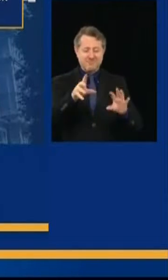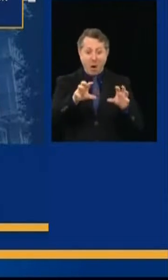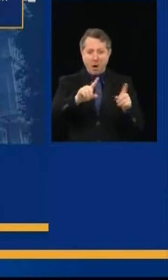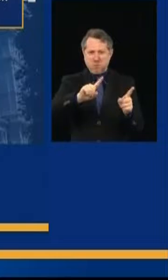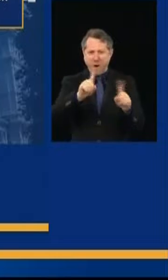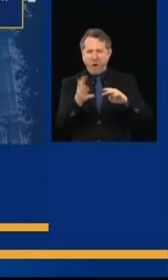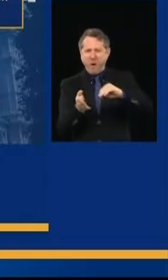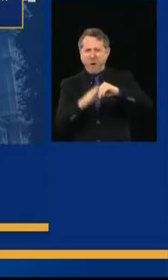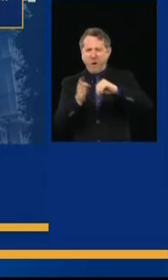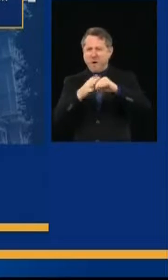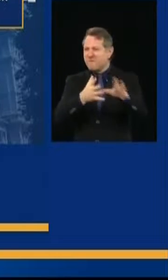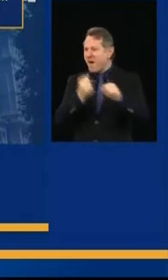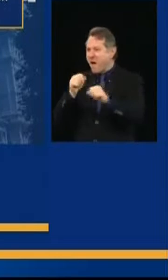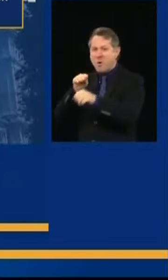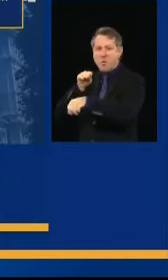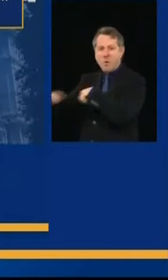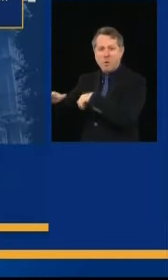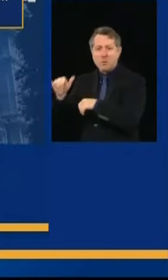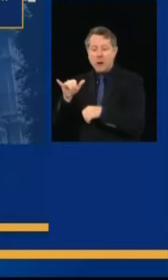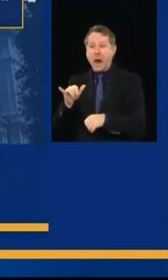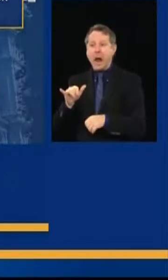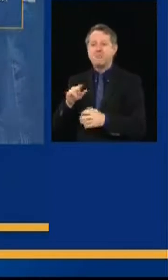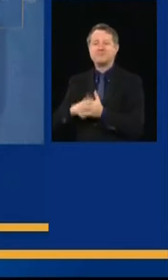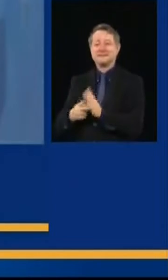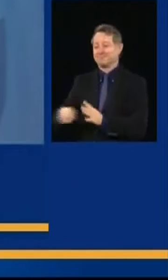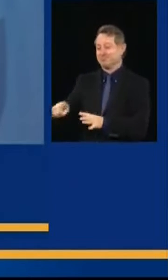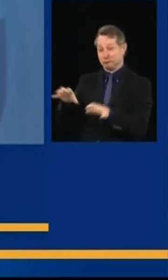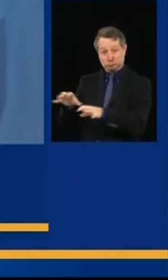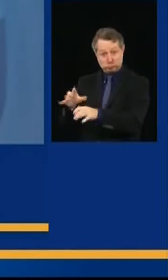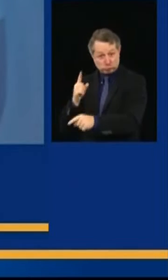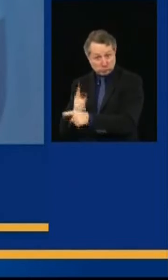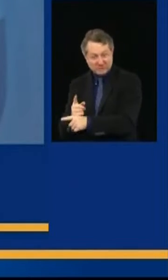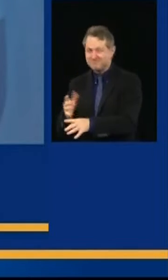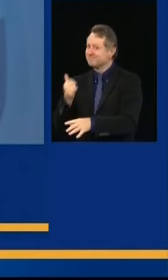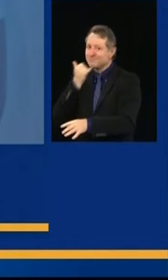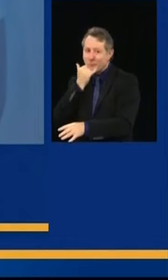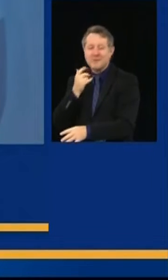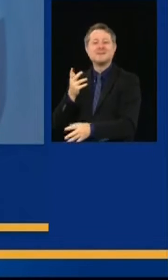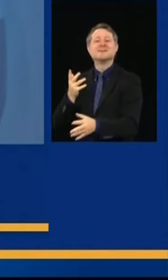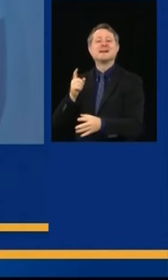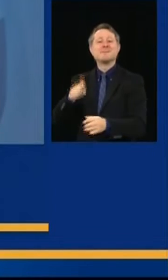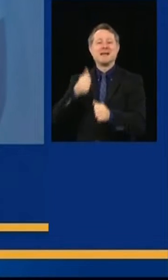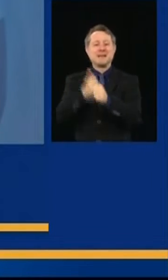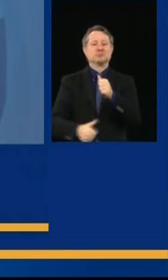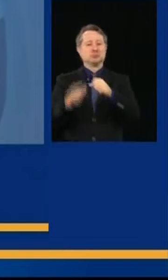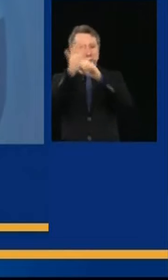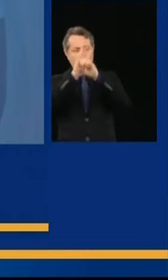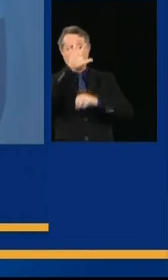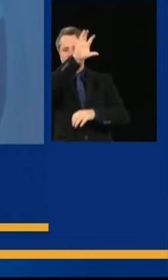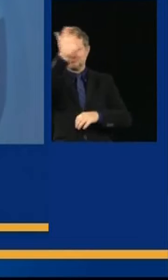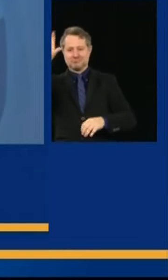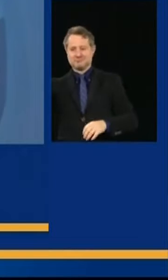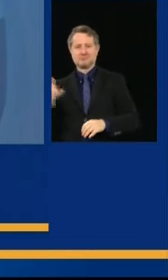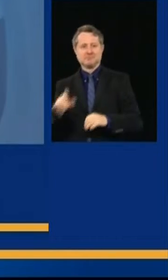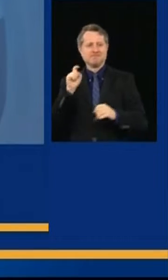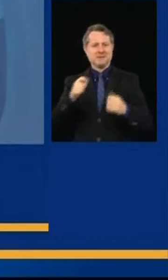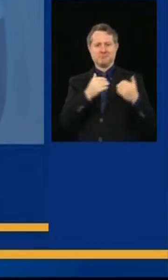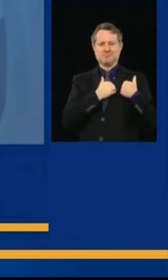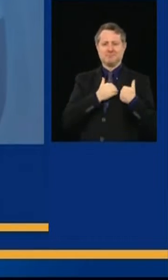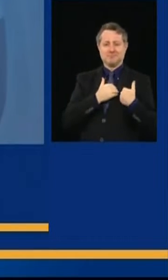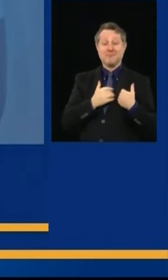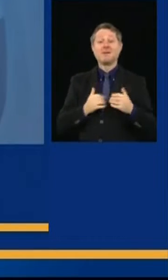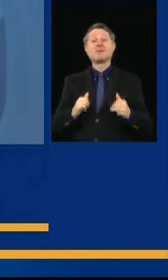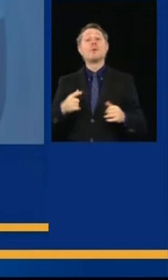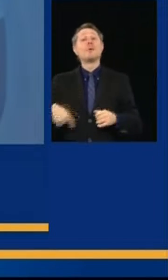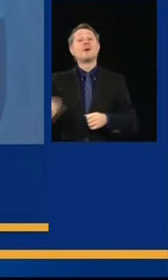act accordingly. And that has to be done on a region by region basis. Now also with this virus,